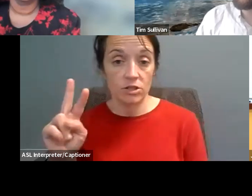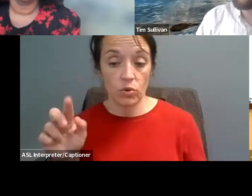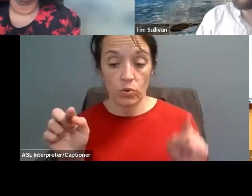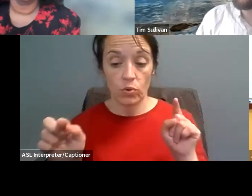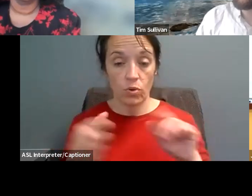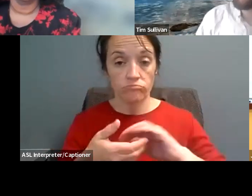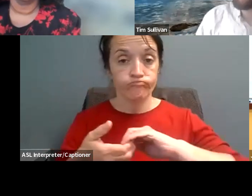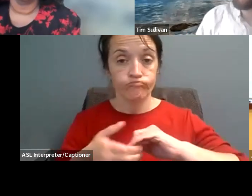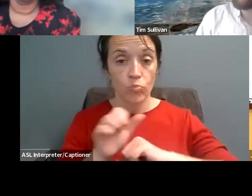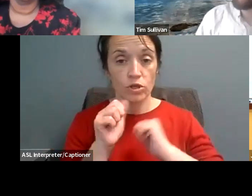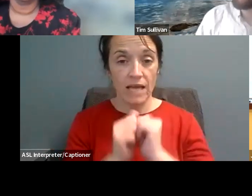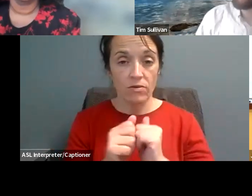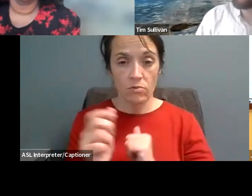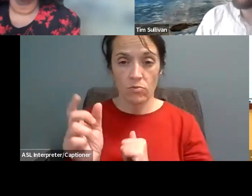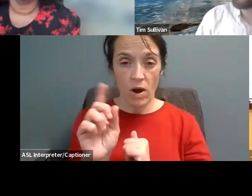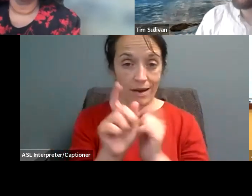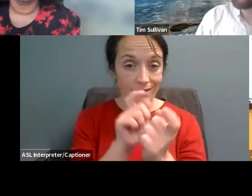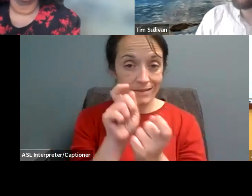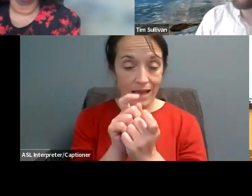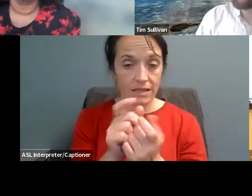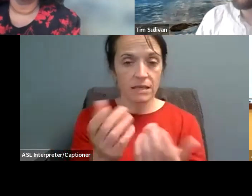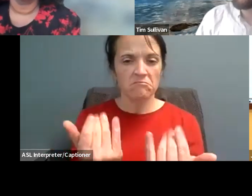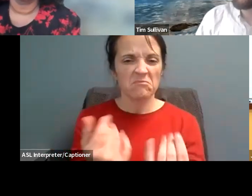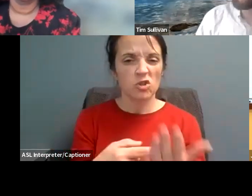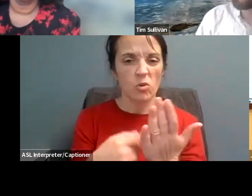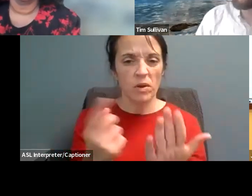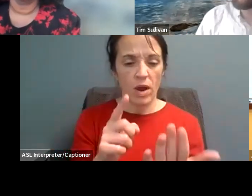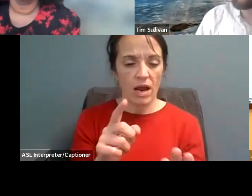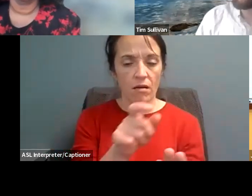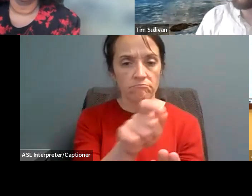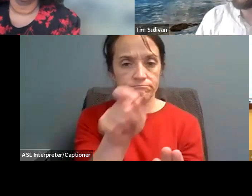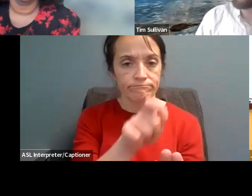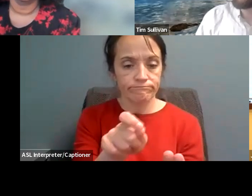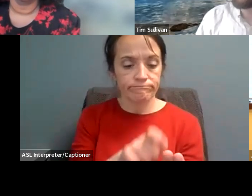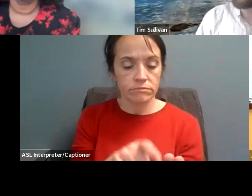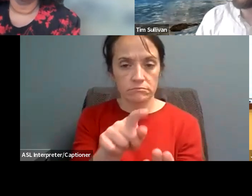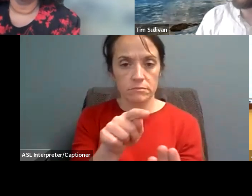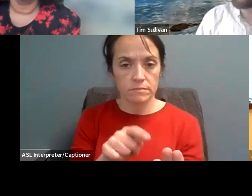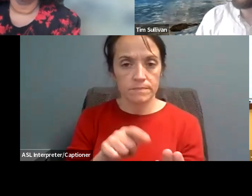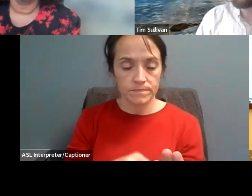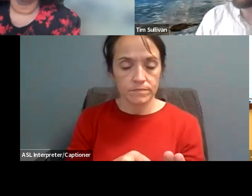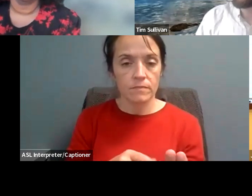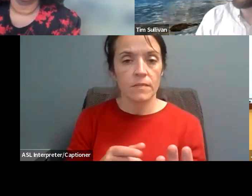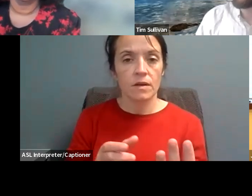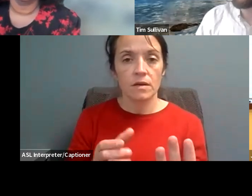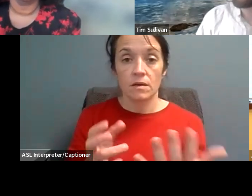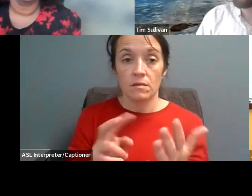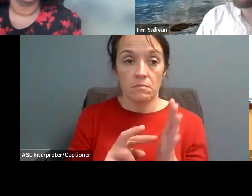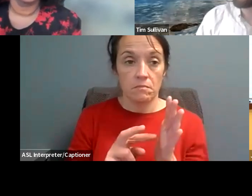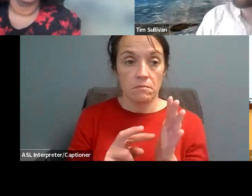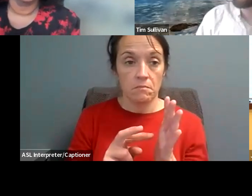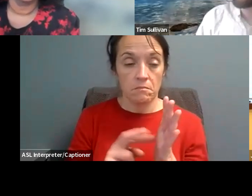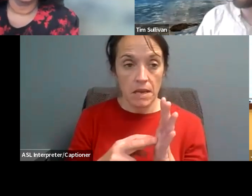working together to ensure effective use of resources, to reach broader audiences, and to avoid